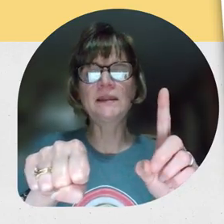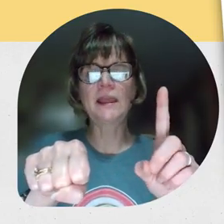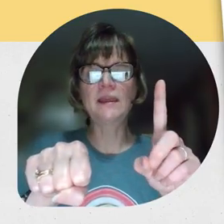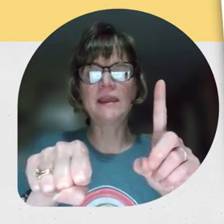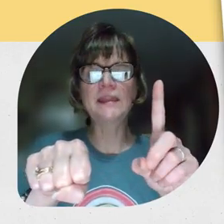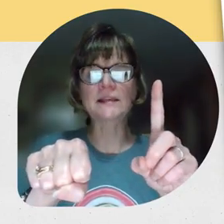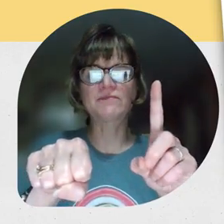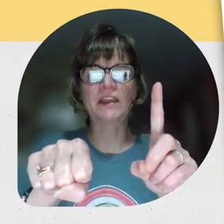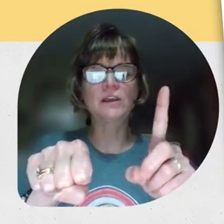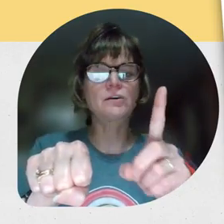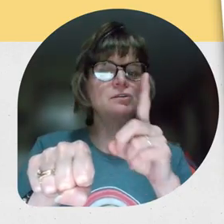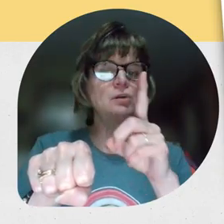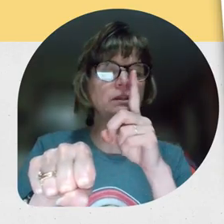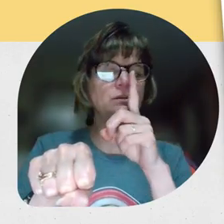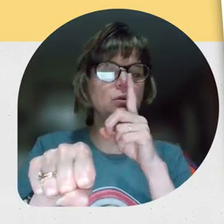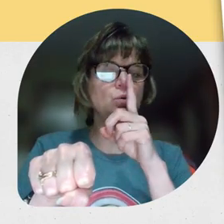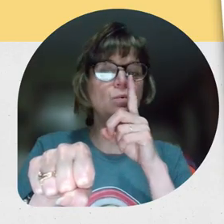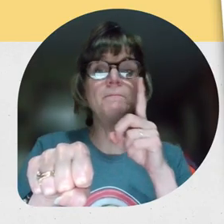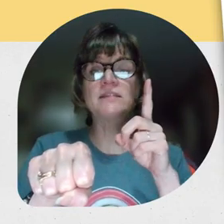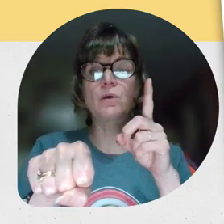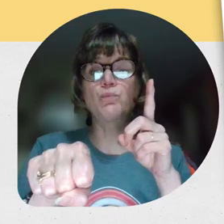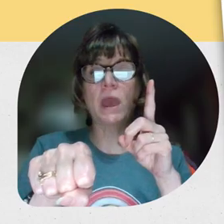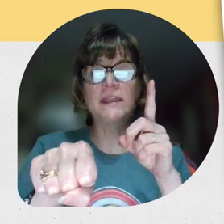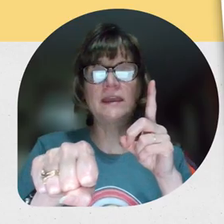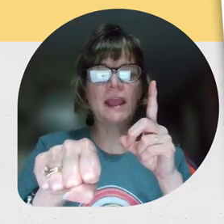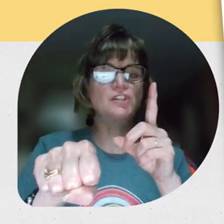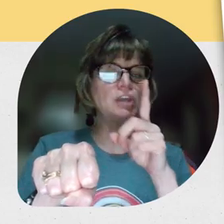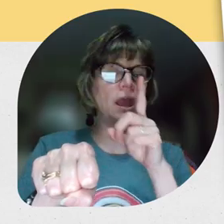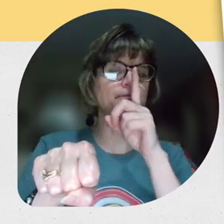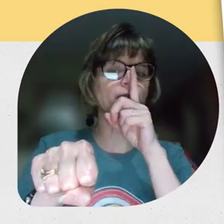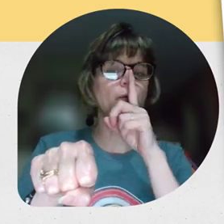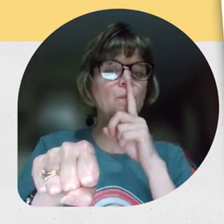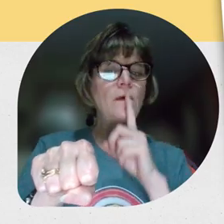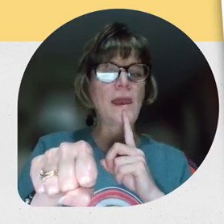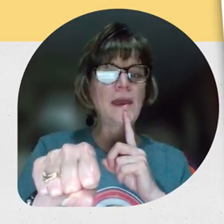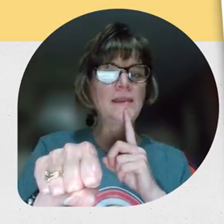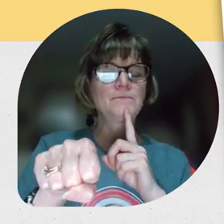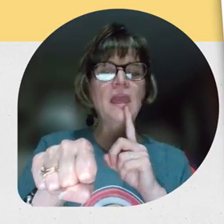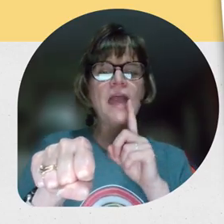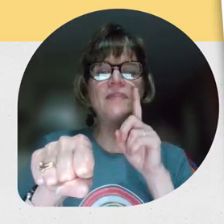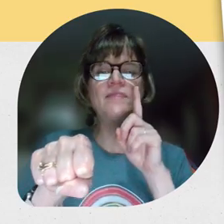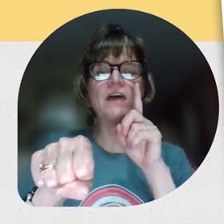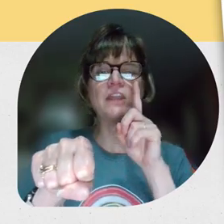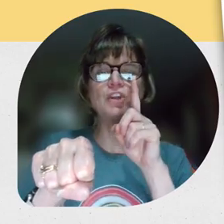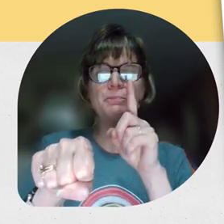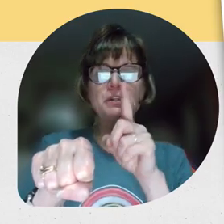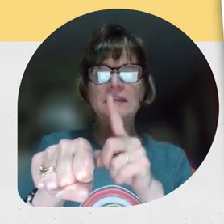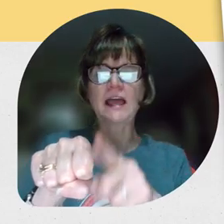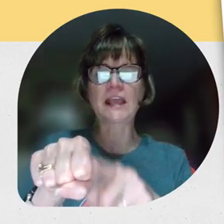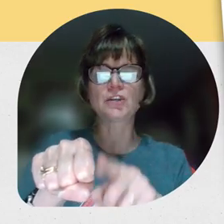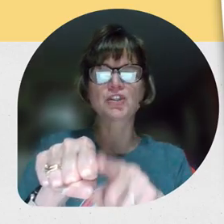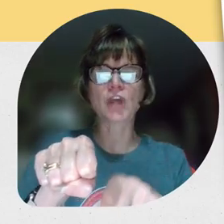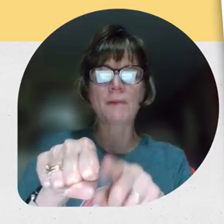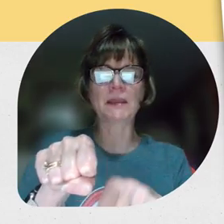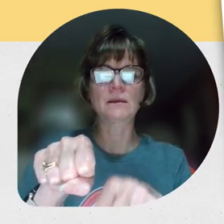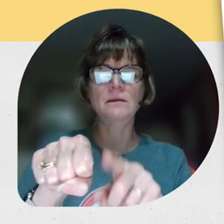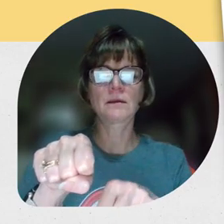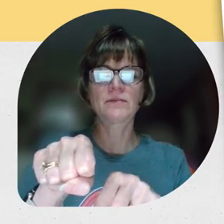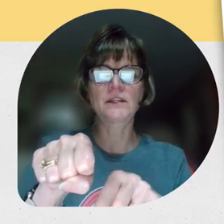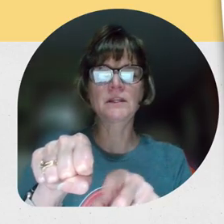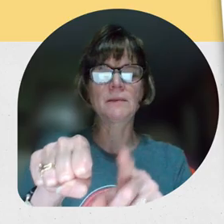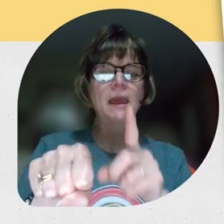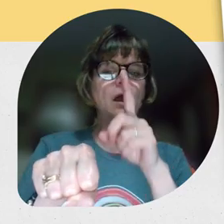dominant index finger is going to make the red hand shape, red, and then you're going to pretend like you're